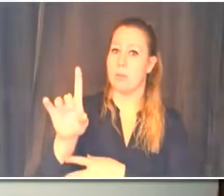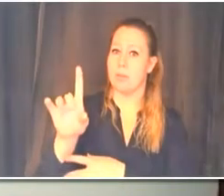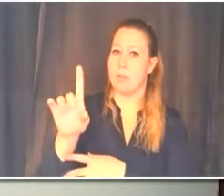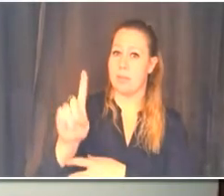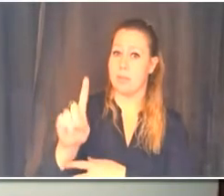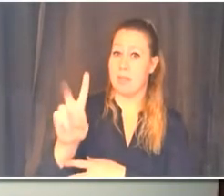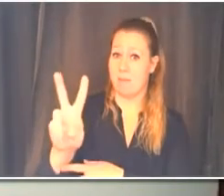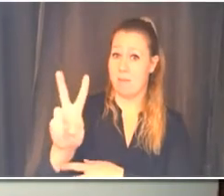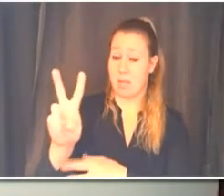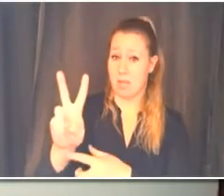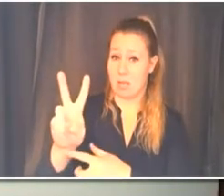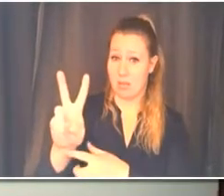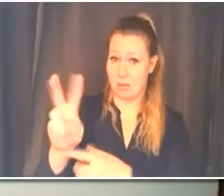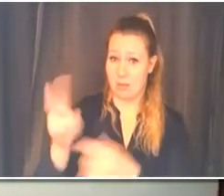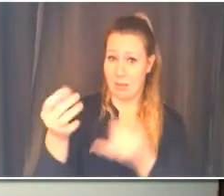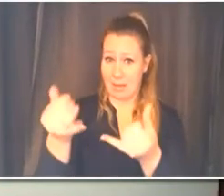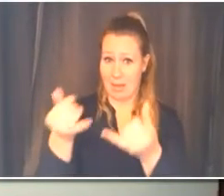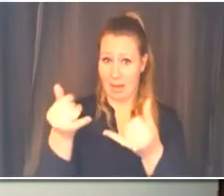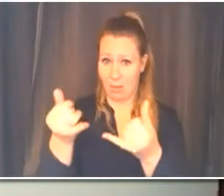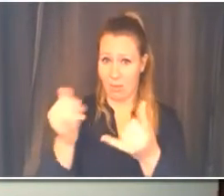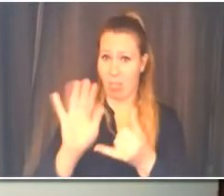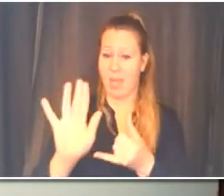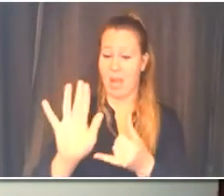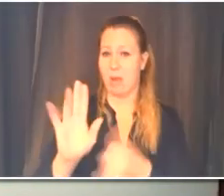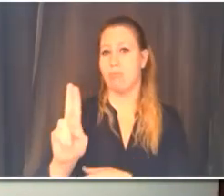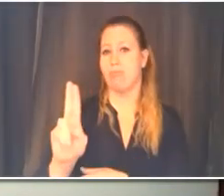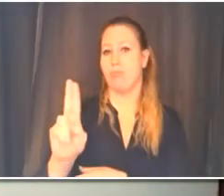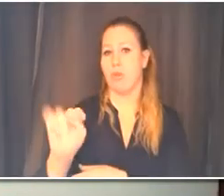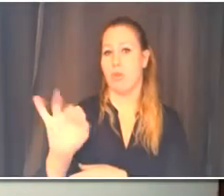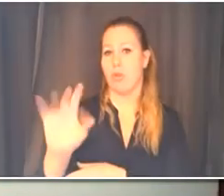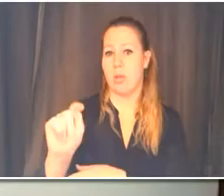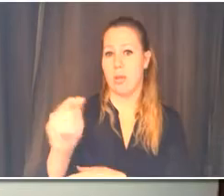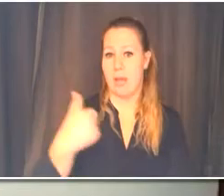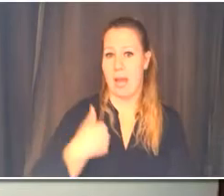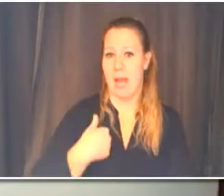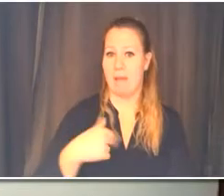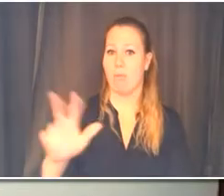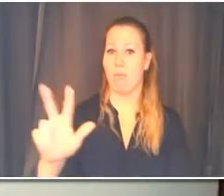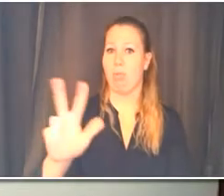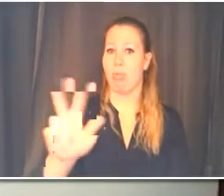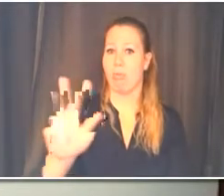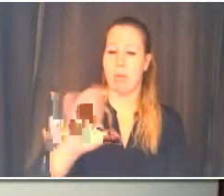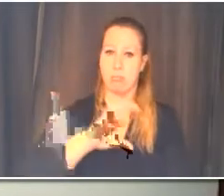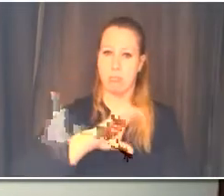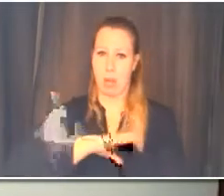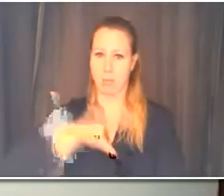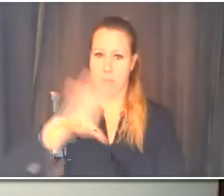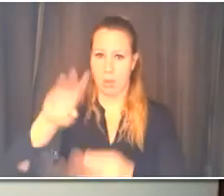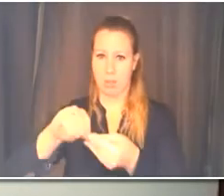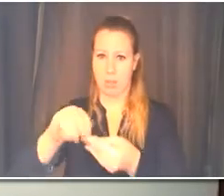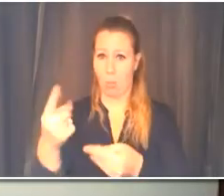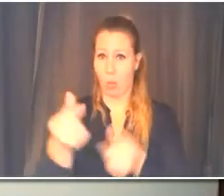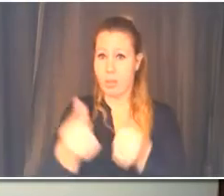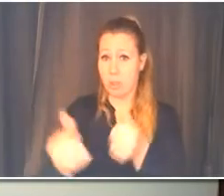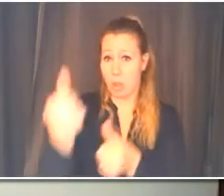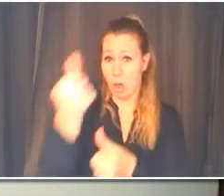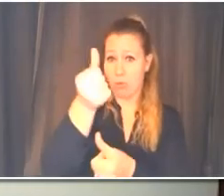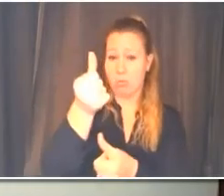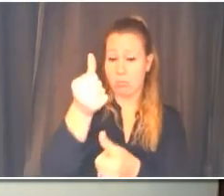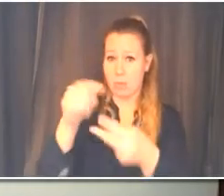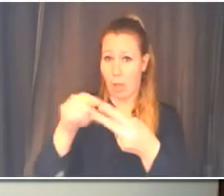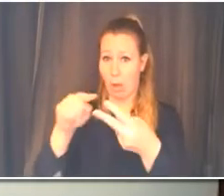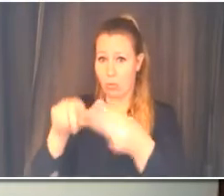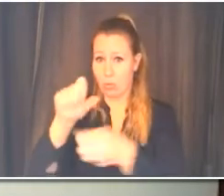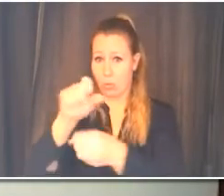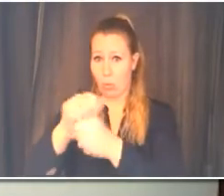we are given the opportunity to make an arrest we will definitely make that arrest we are very good at that um we want to make sure that these victims are